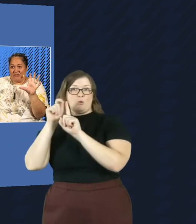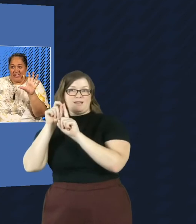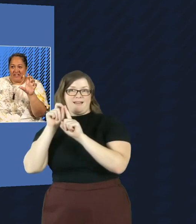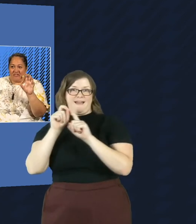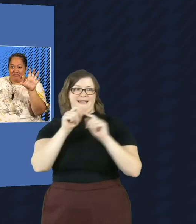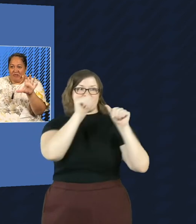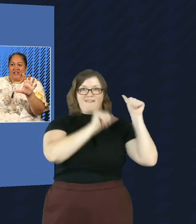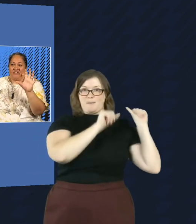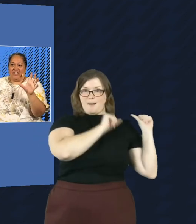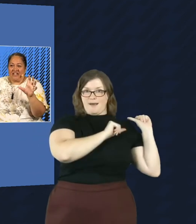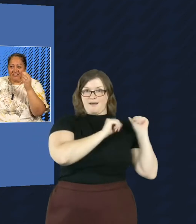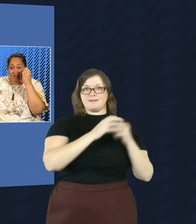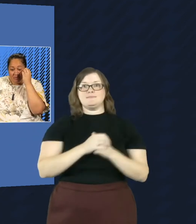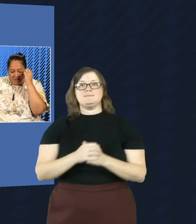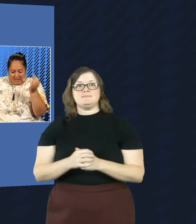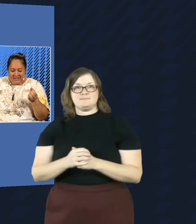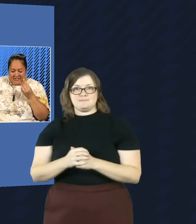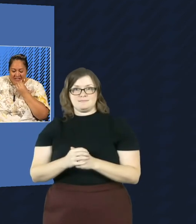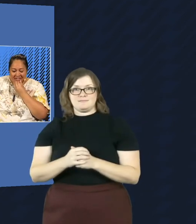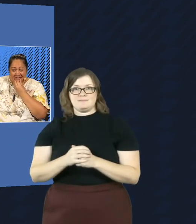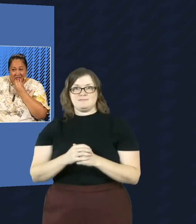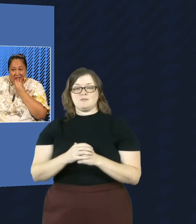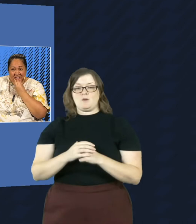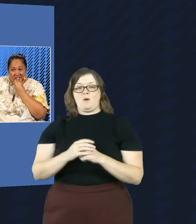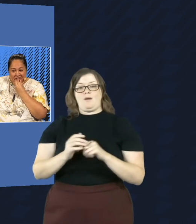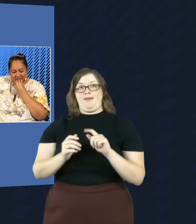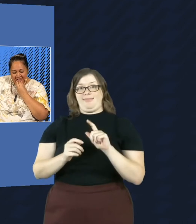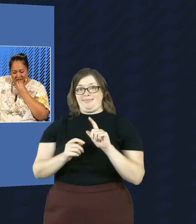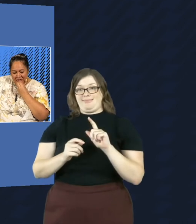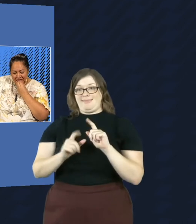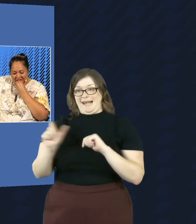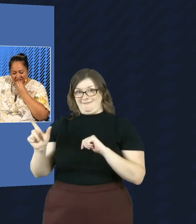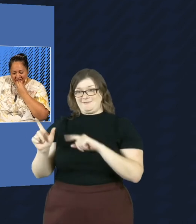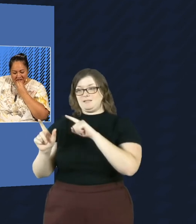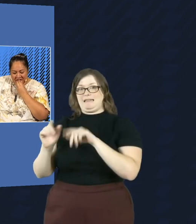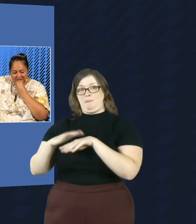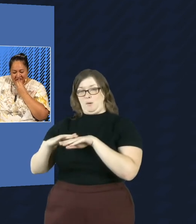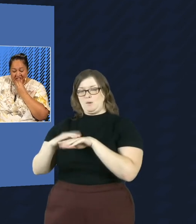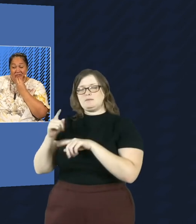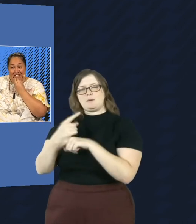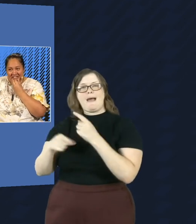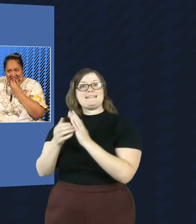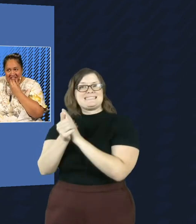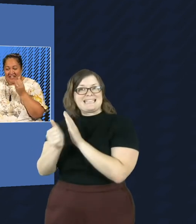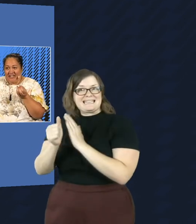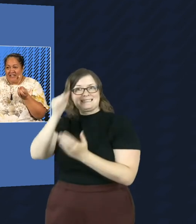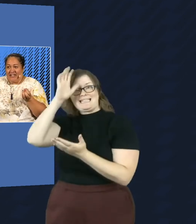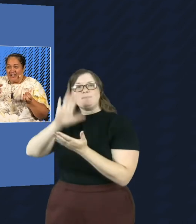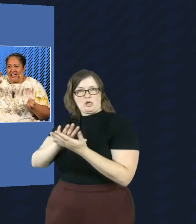And pukinga on the left in the blue, that speaks to skills and experience, or skills and